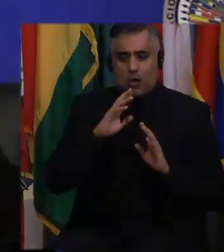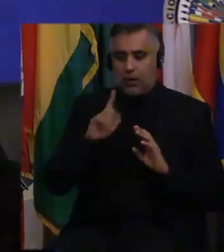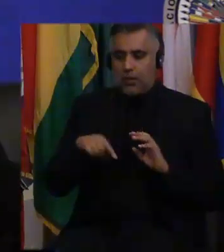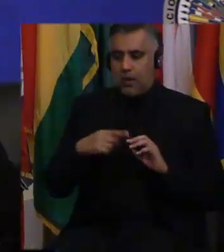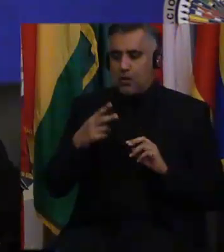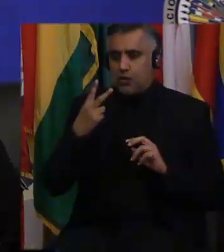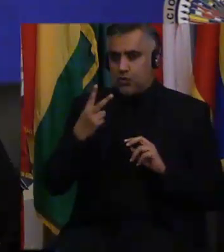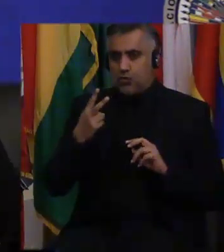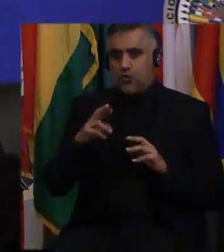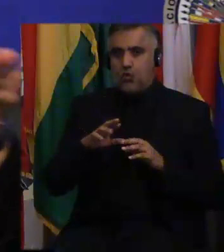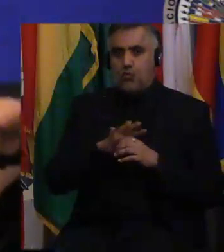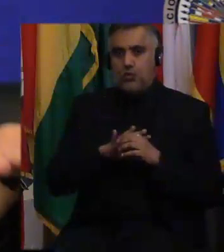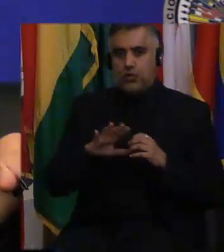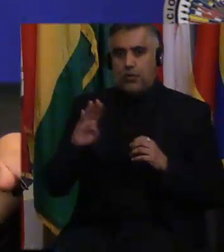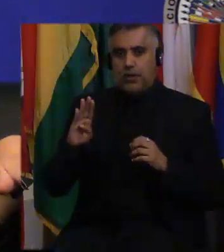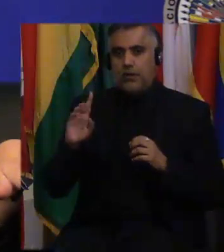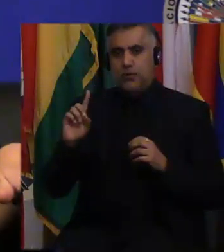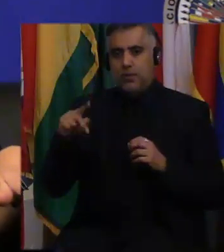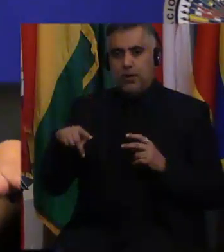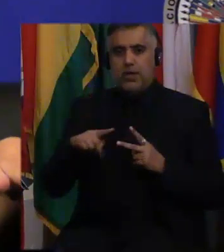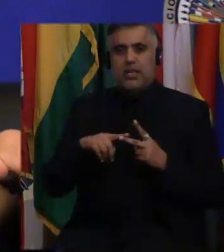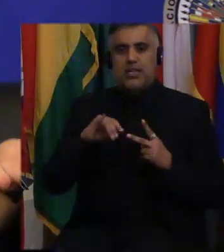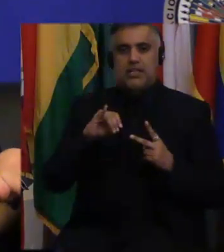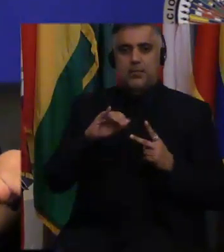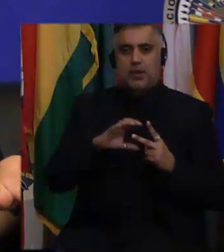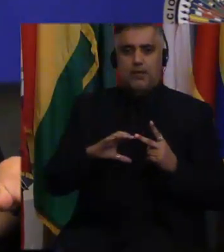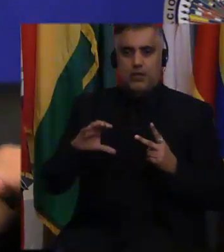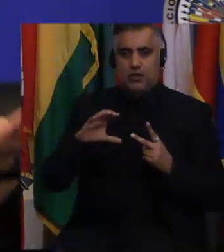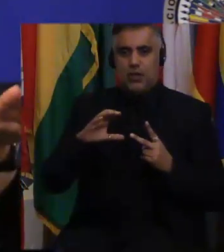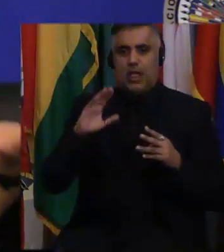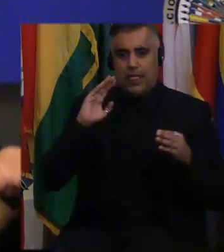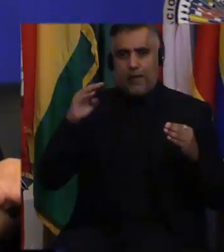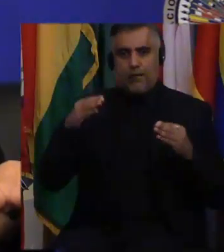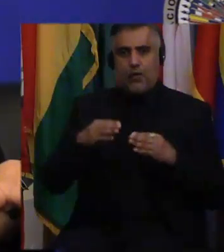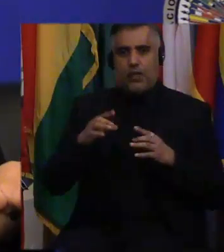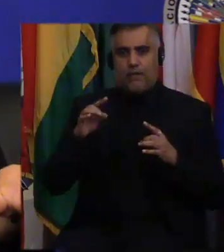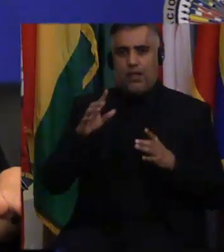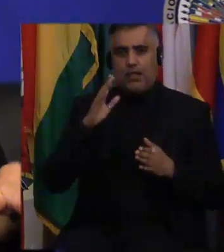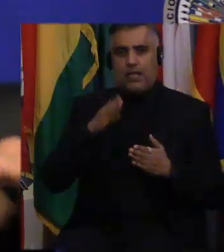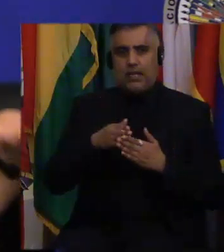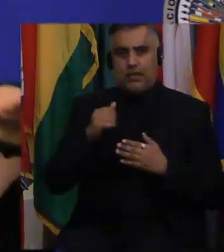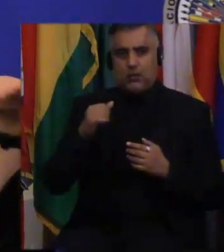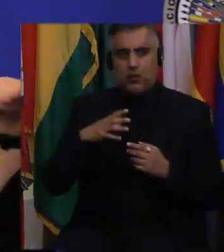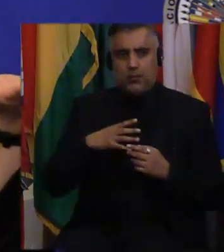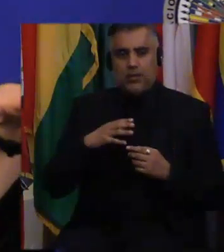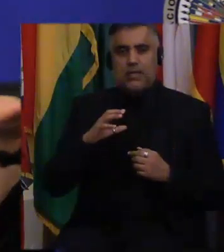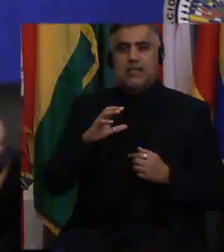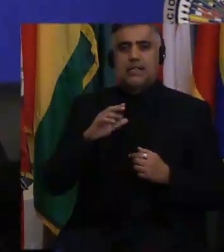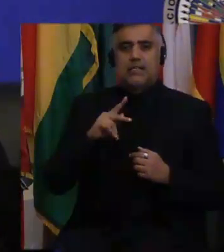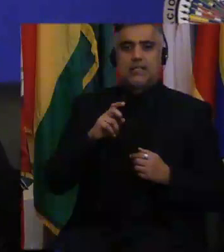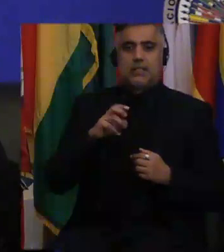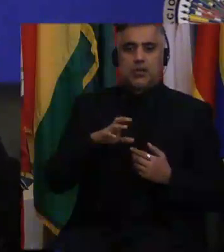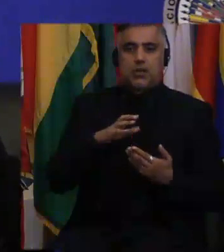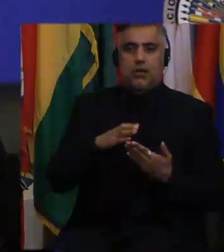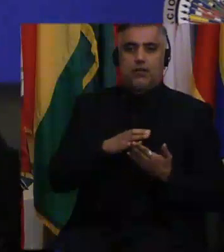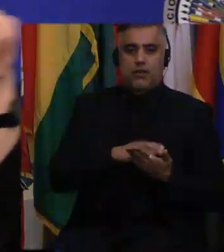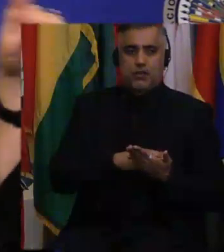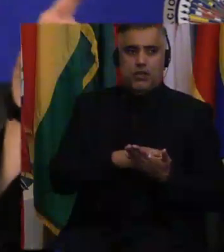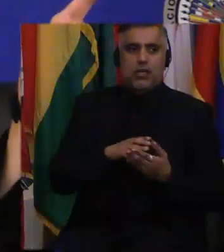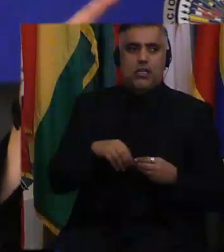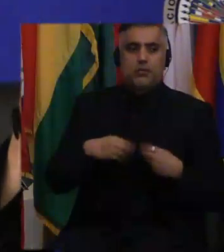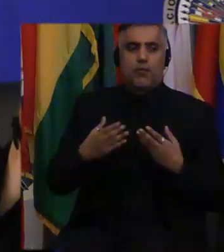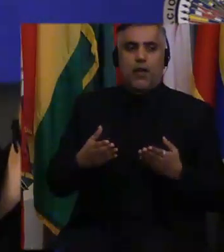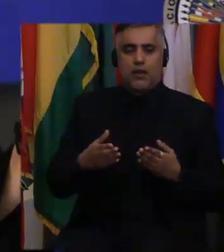regional instruments, Belém do Pará and Istanbul Convention, that are focusing on violence against women. CEDAW Convention is providing